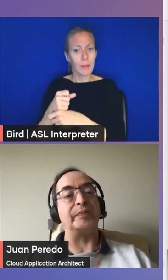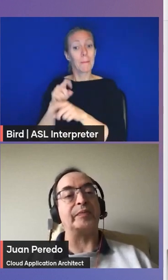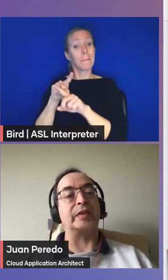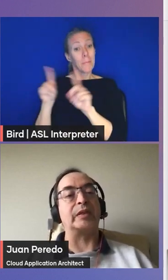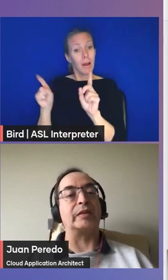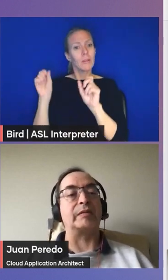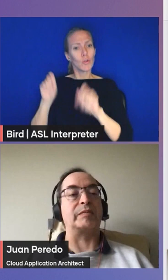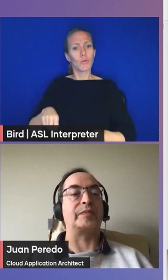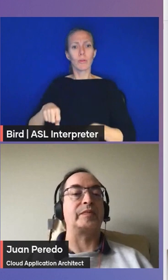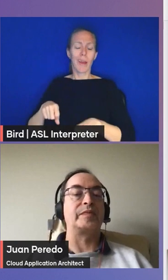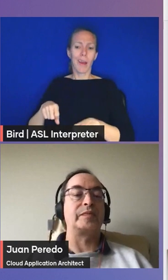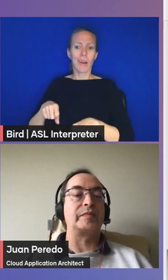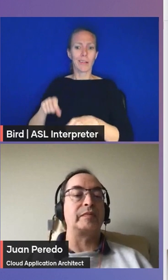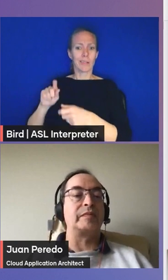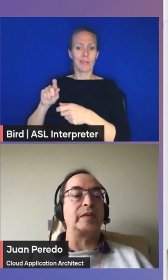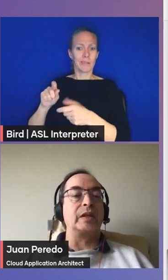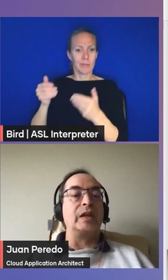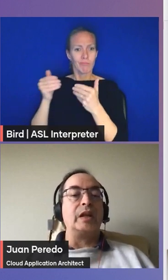own.